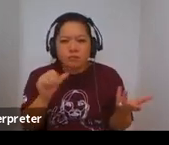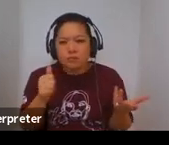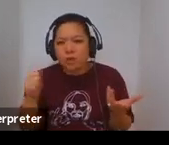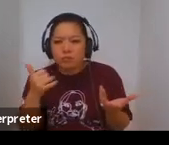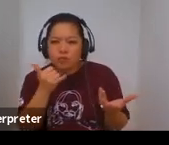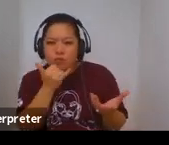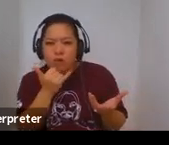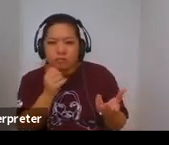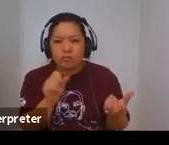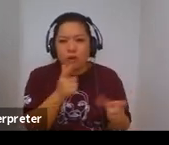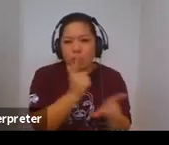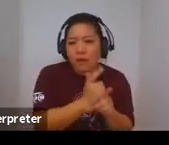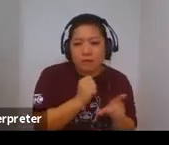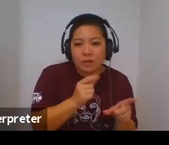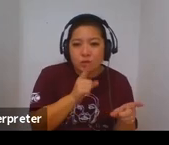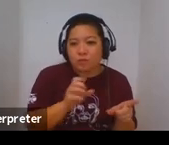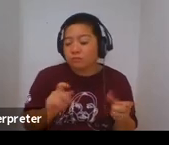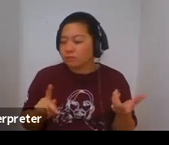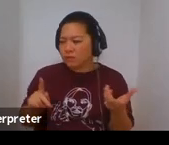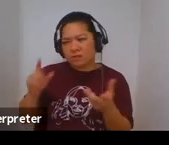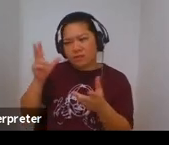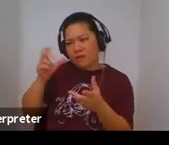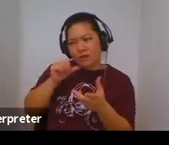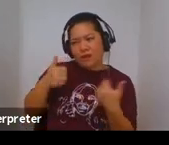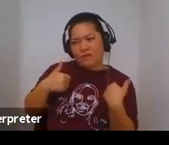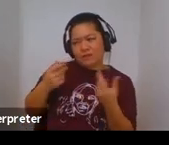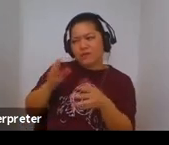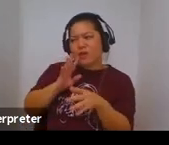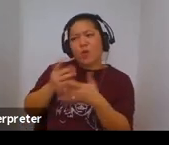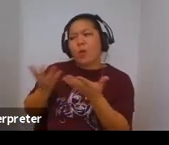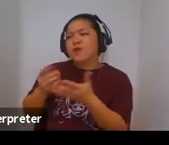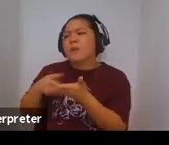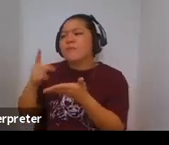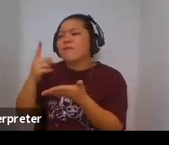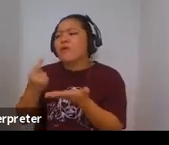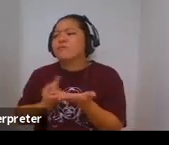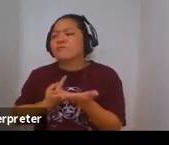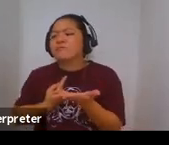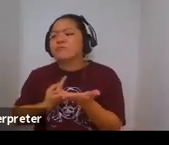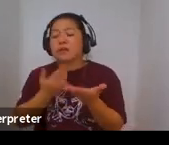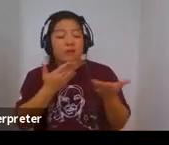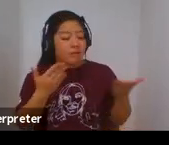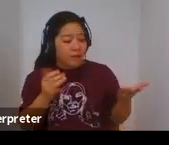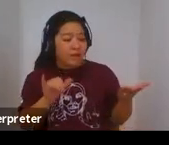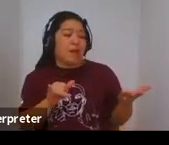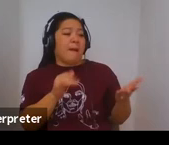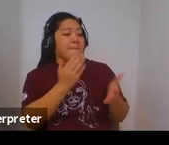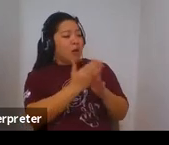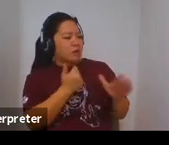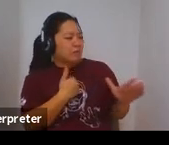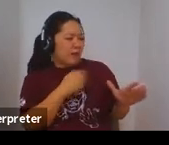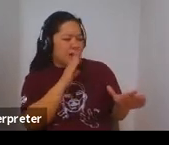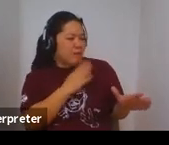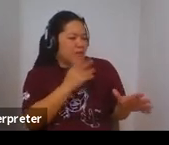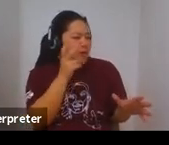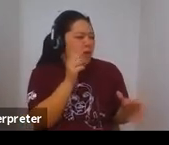wrong. But that's not true. I have something to say. Hey, devil, you don't have to talk. That's what you pay me for. The thing that bothers me is that I never hear